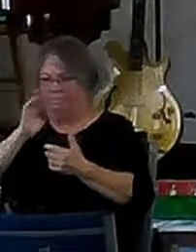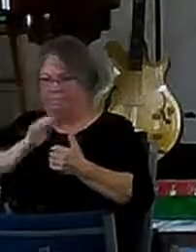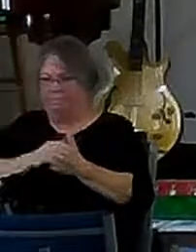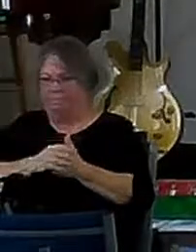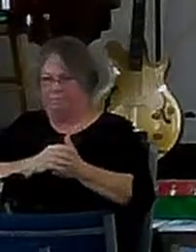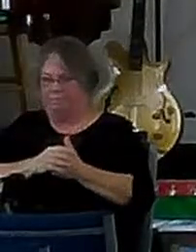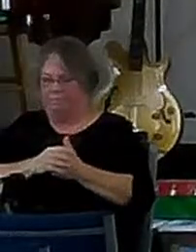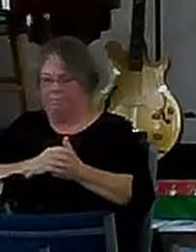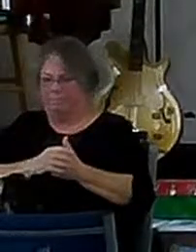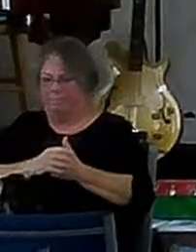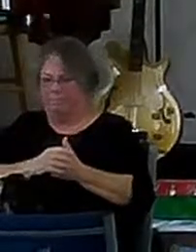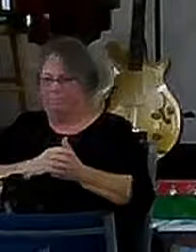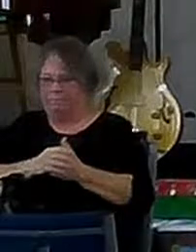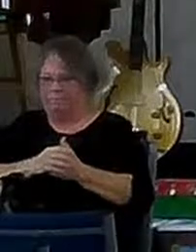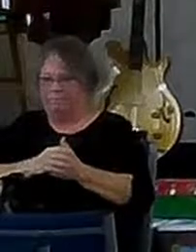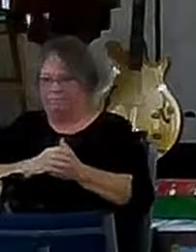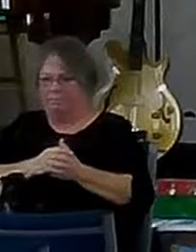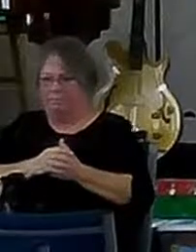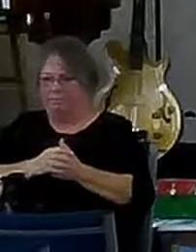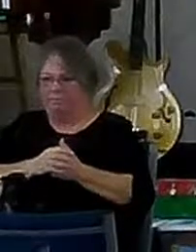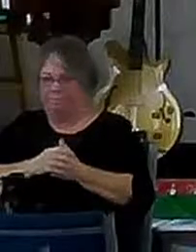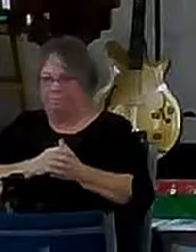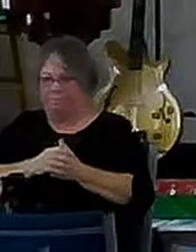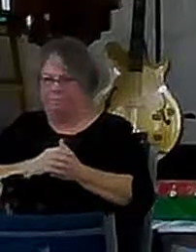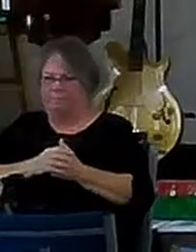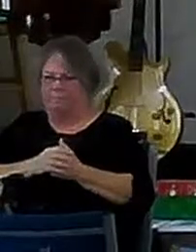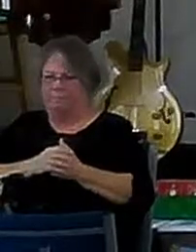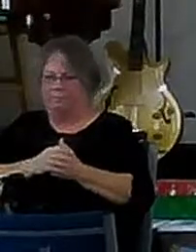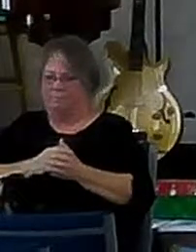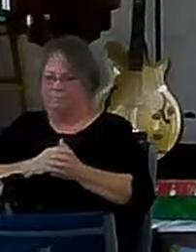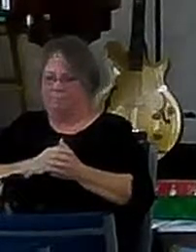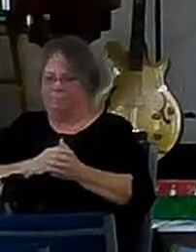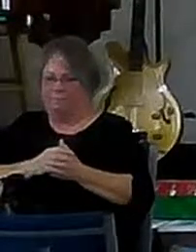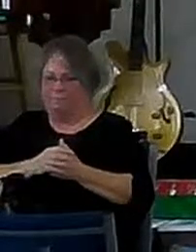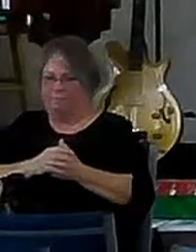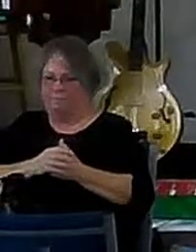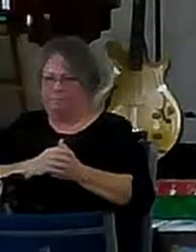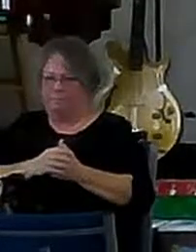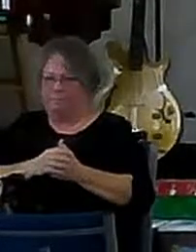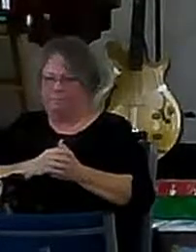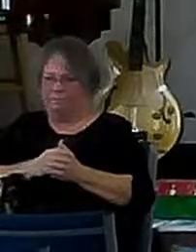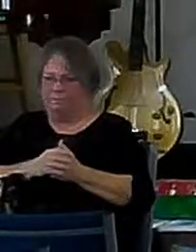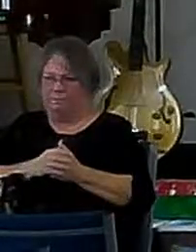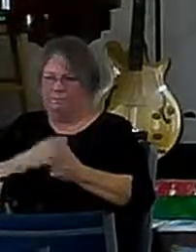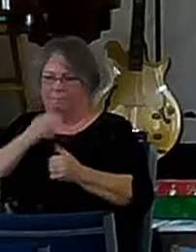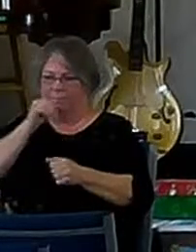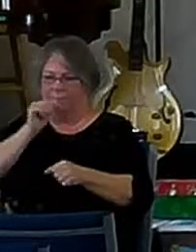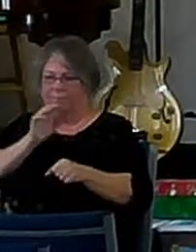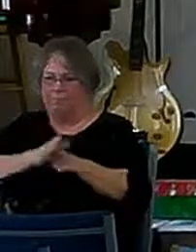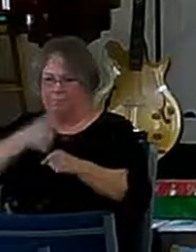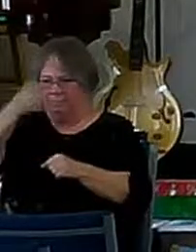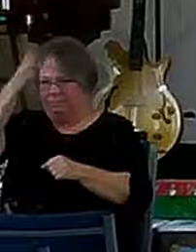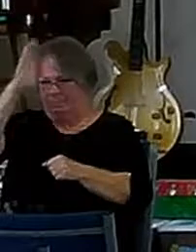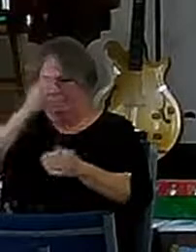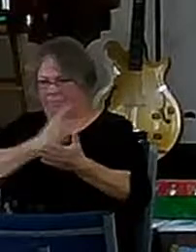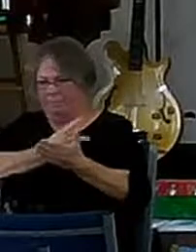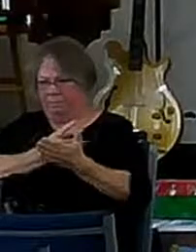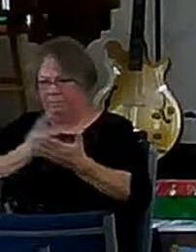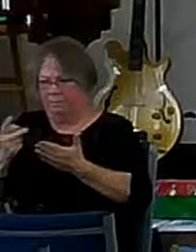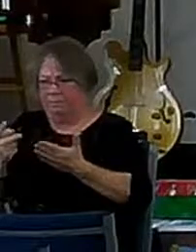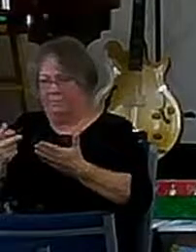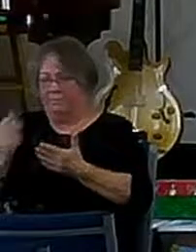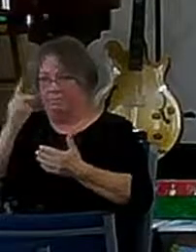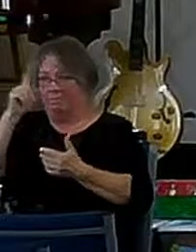That's precisely the right answer. That was exactly what I was going to say. If the promises of God fail, he's not